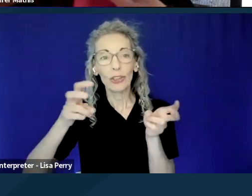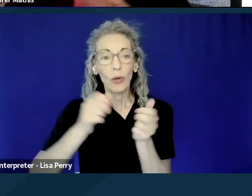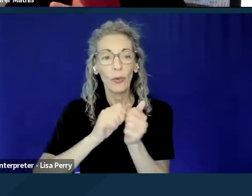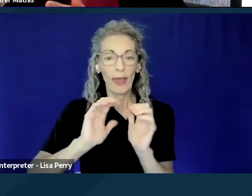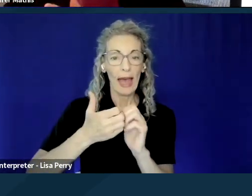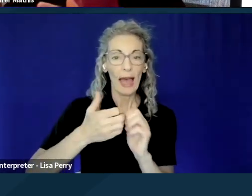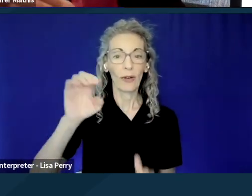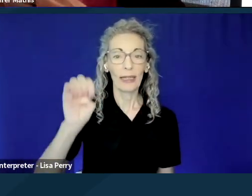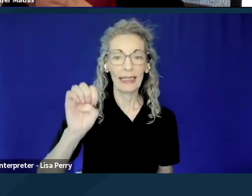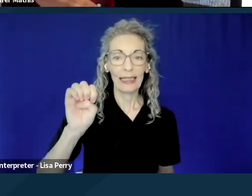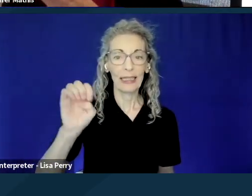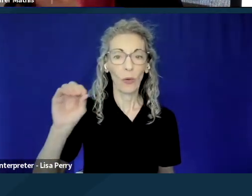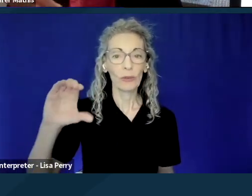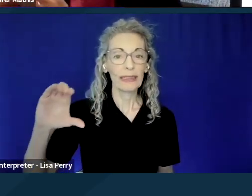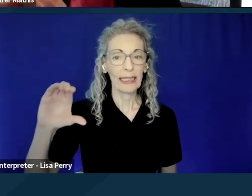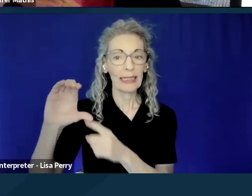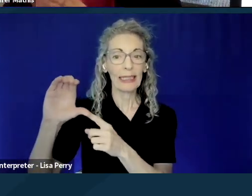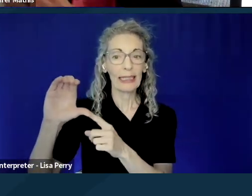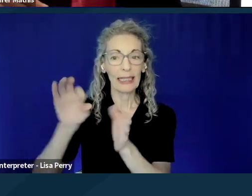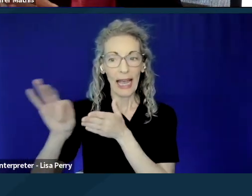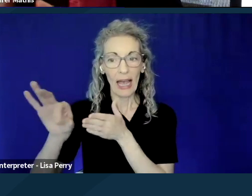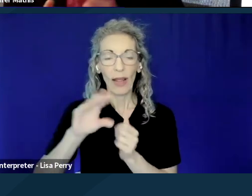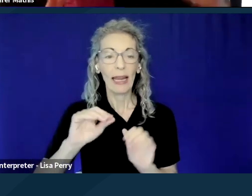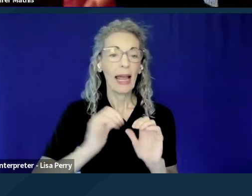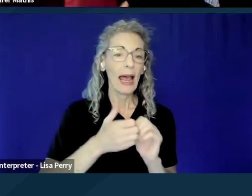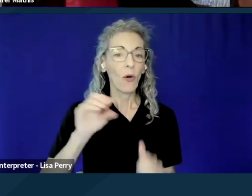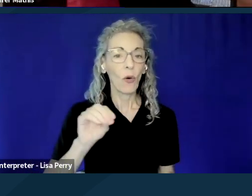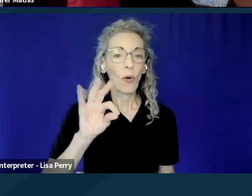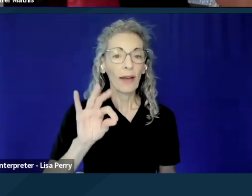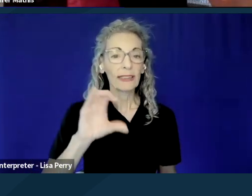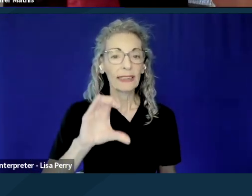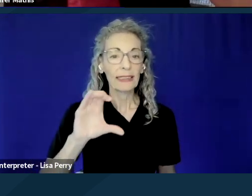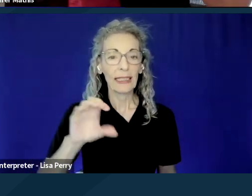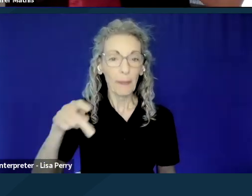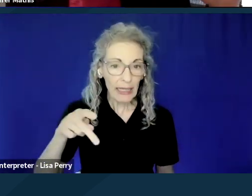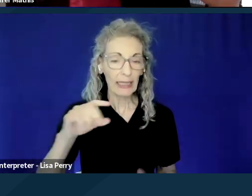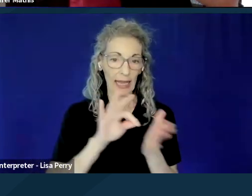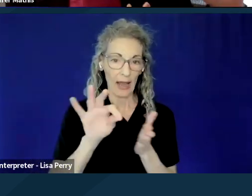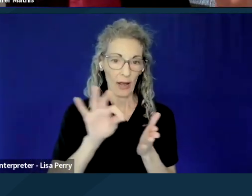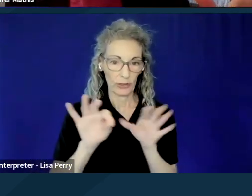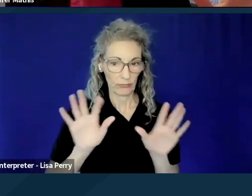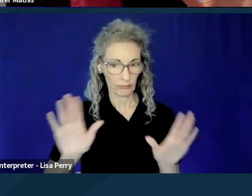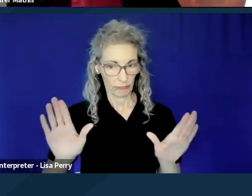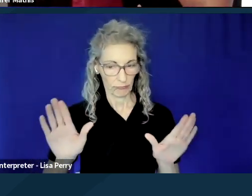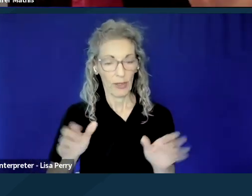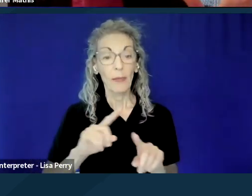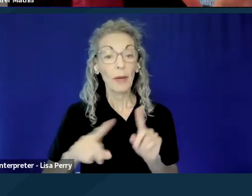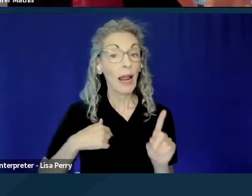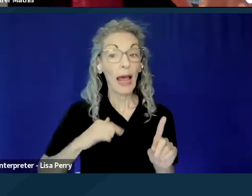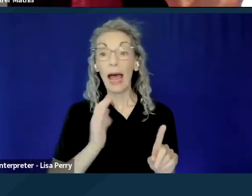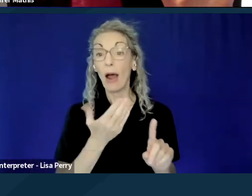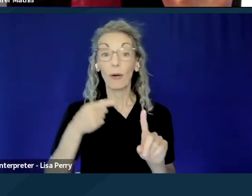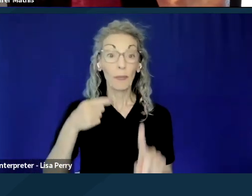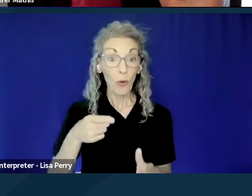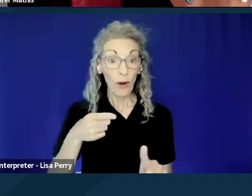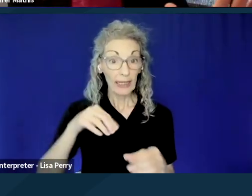EEOC counts and how OFCCP counts. But I think our point in highlighting what